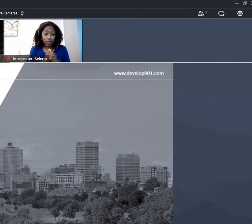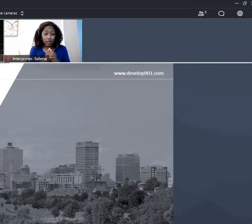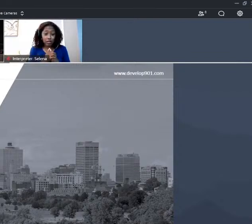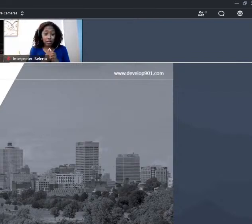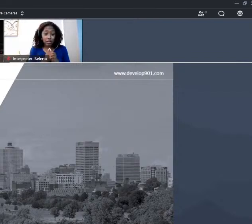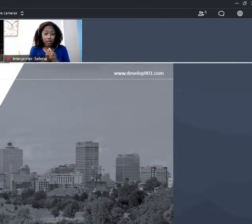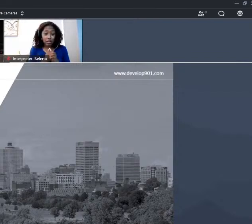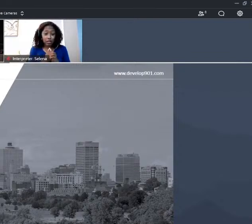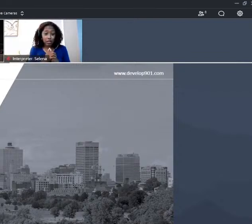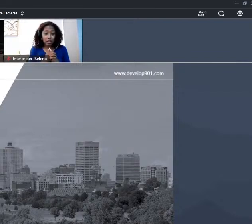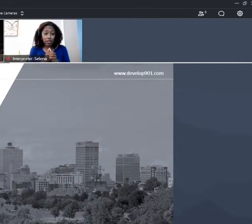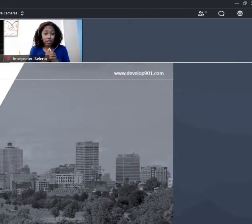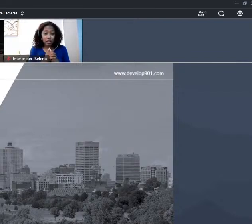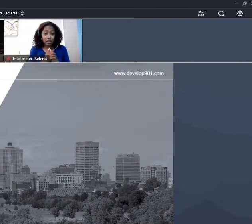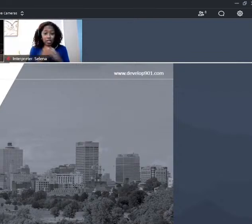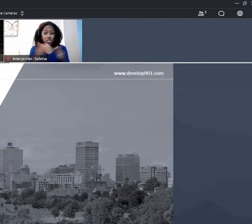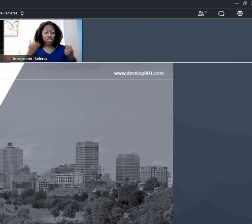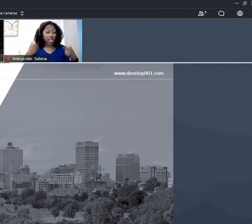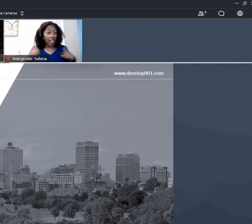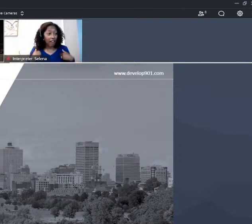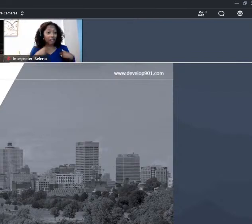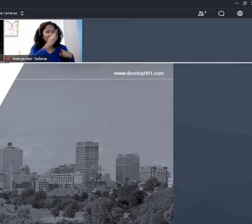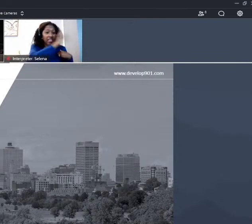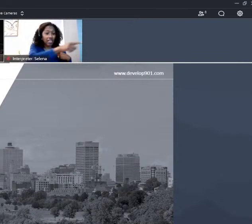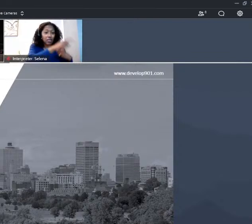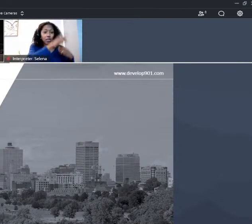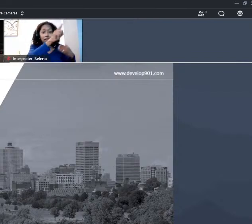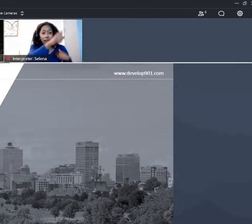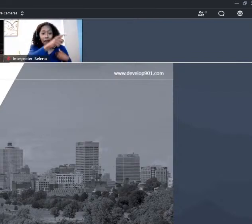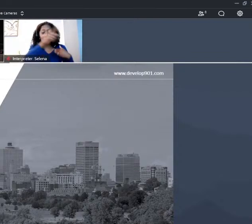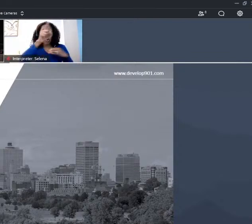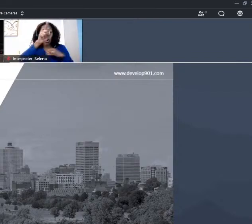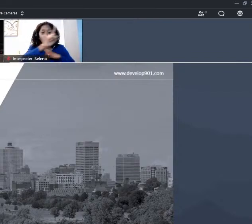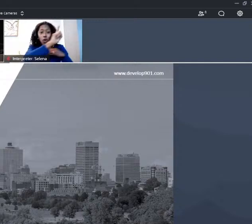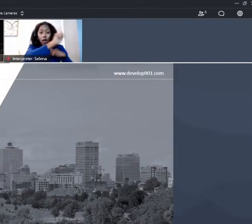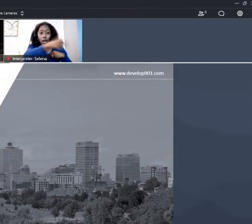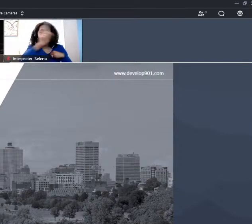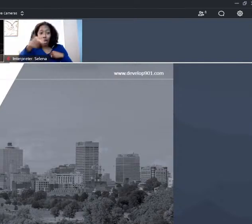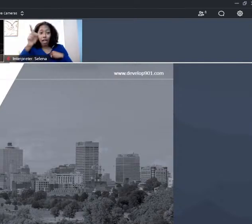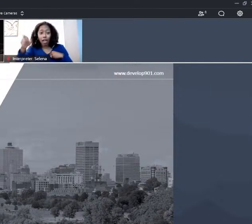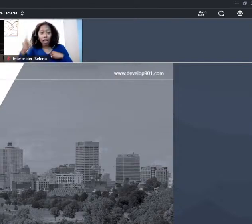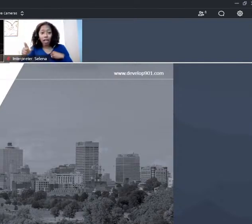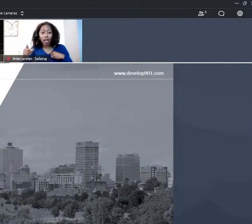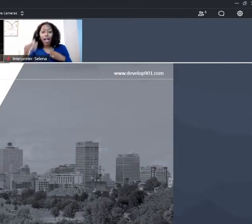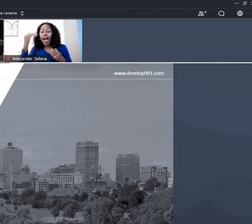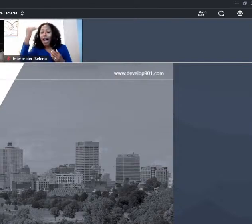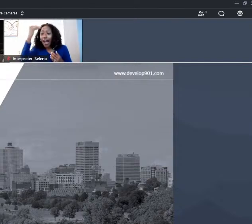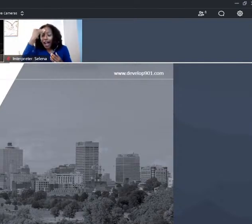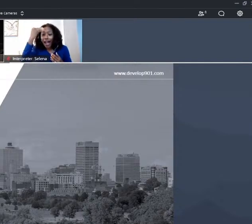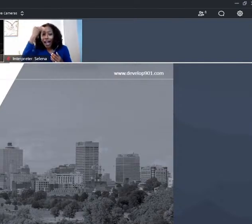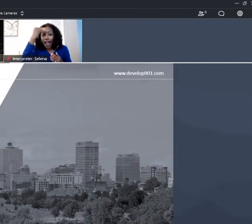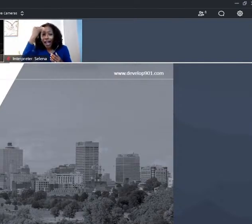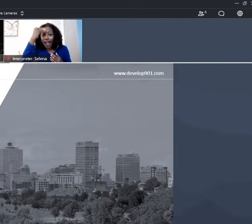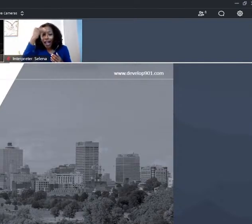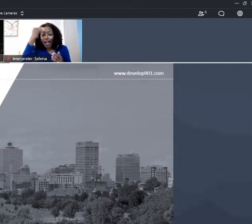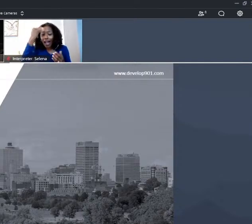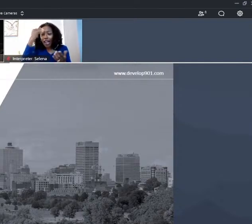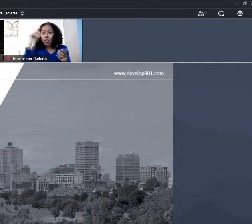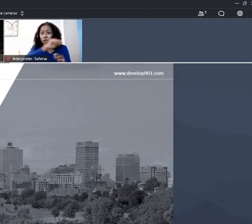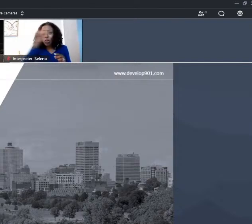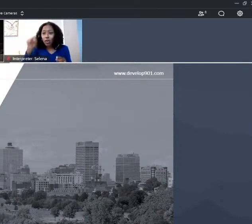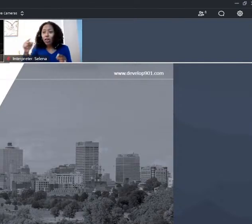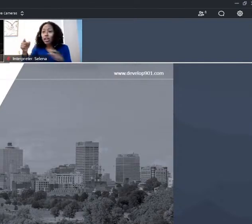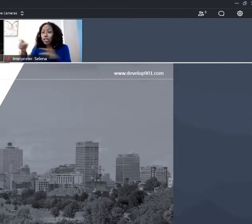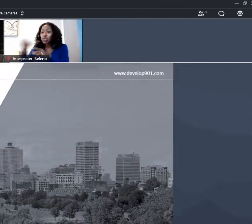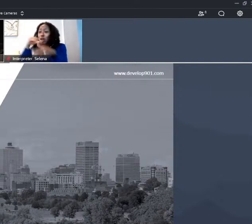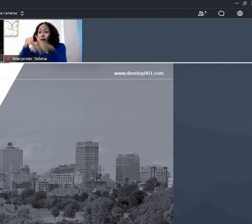you're talking about what he got here, he got here, he got that. Hey, I know more about the sin stacks than you know because you wasn't born during that time, and I knew the